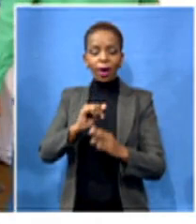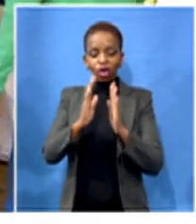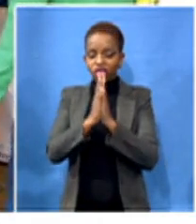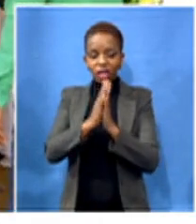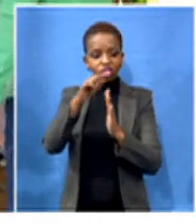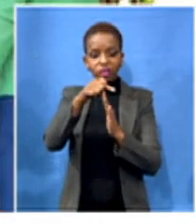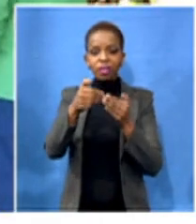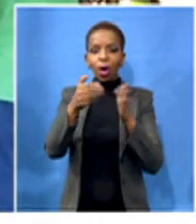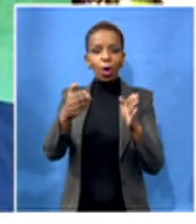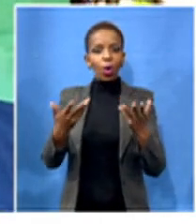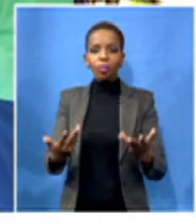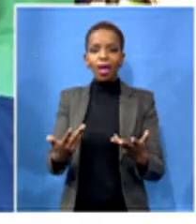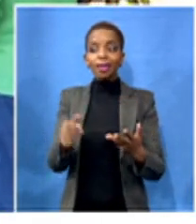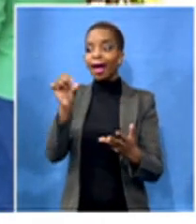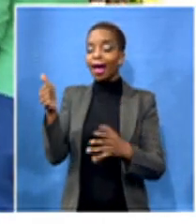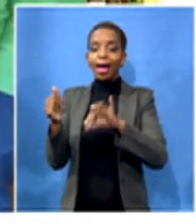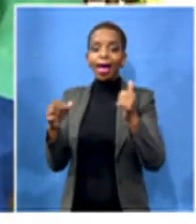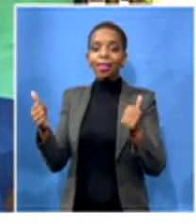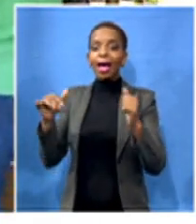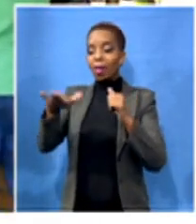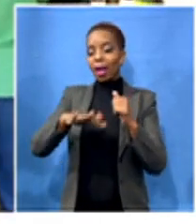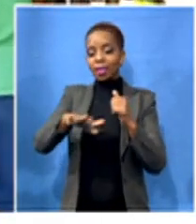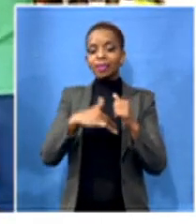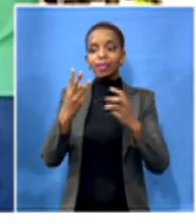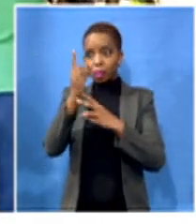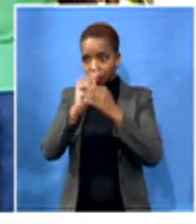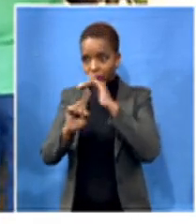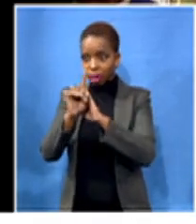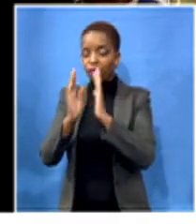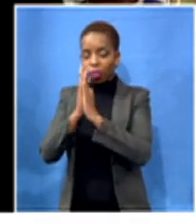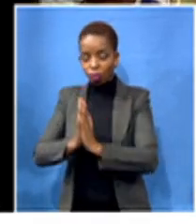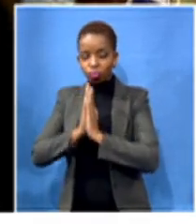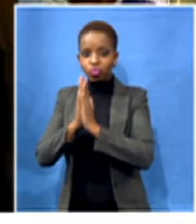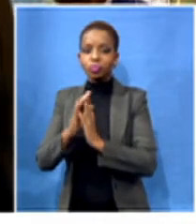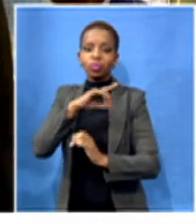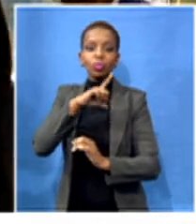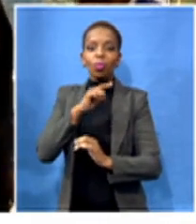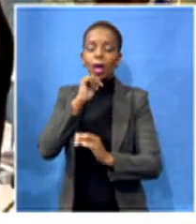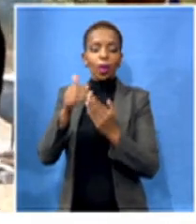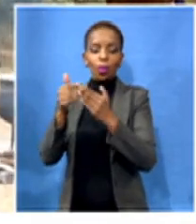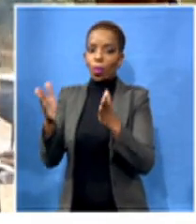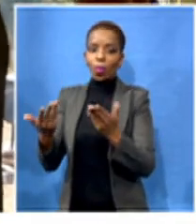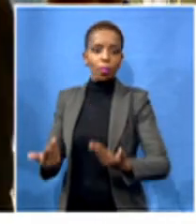other places of worship? So, you know, there is an argument, in fact, for both sides, I would imagine.